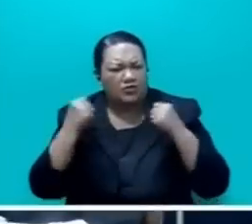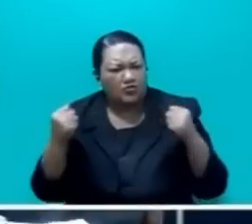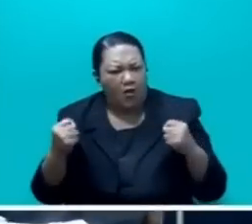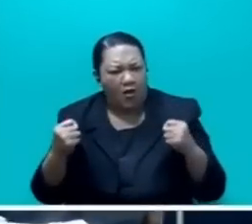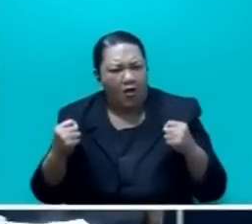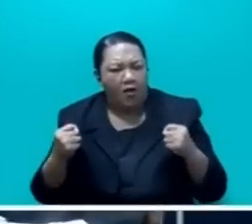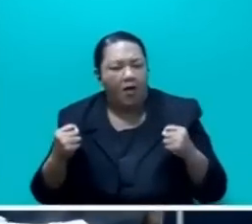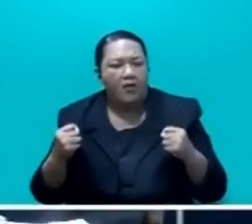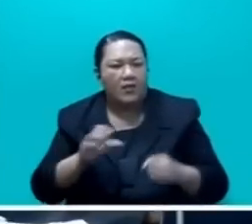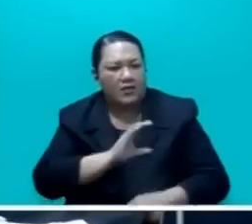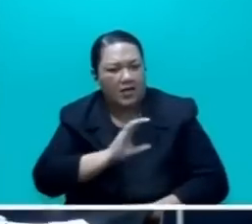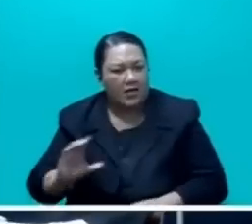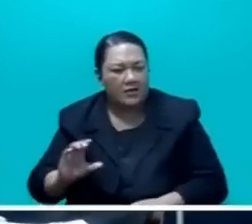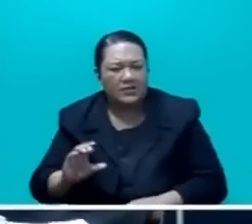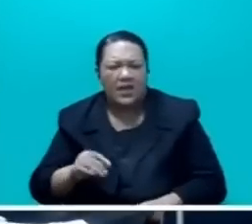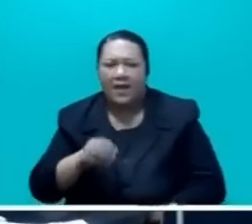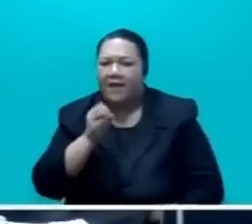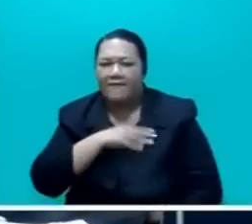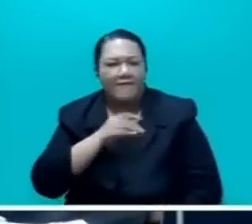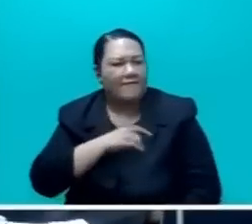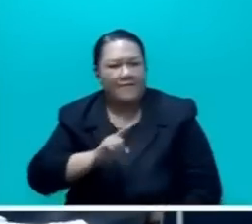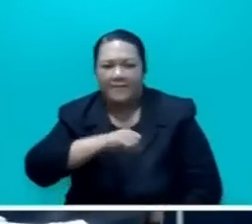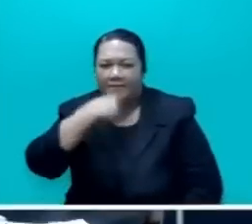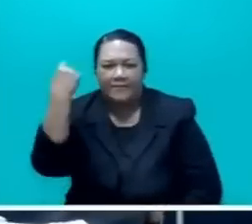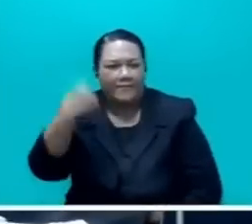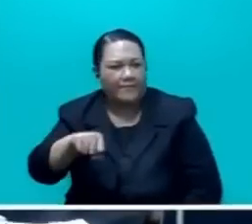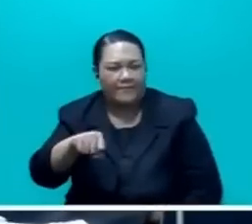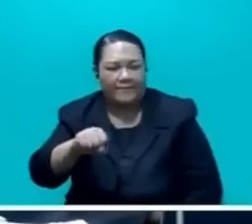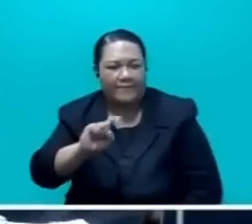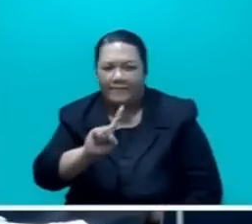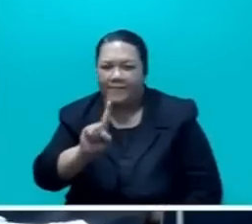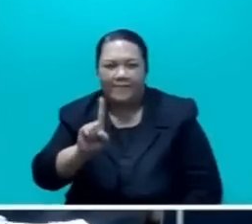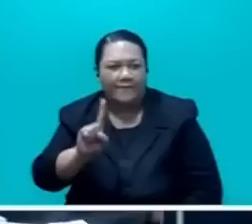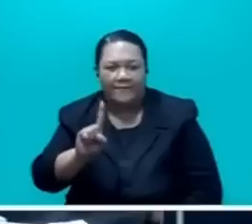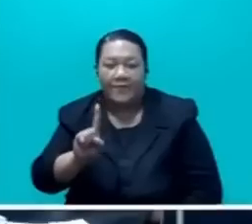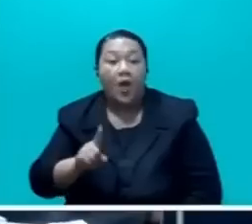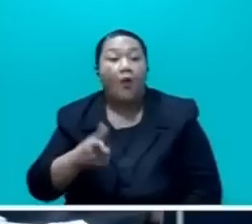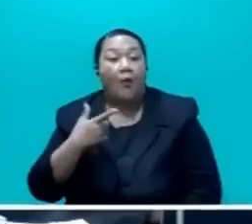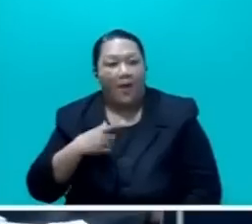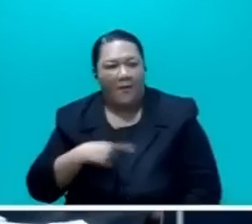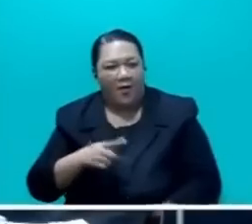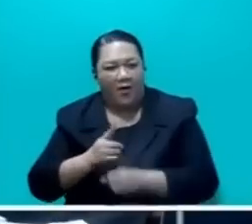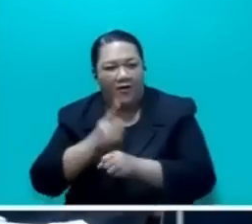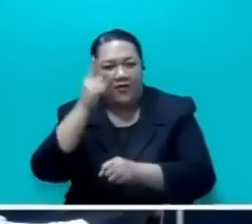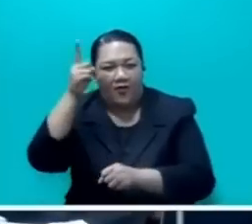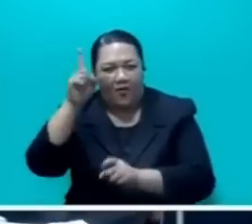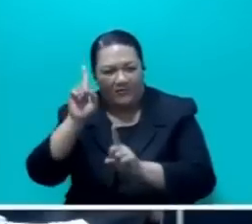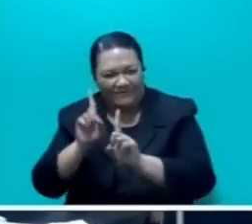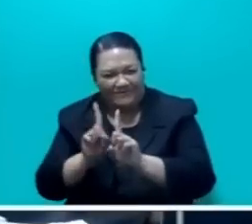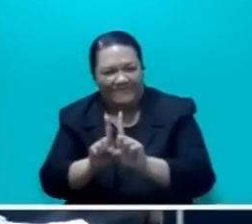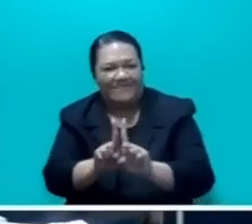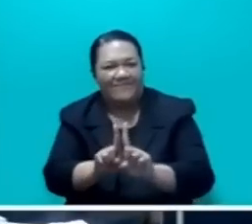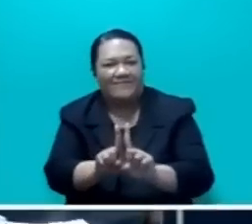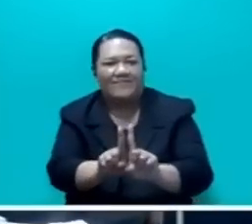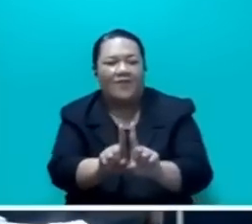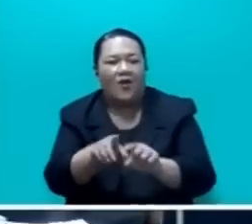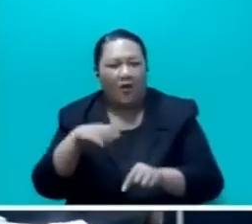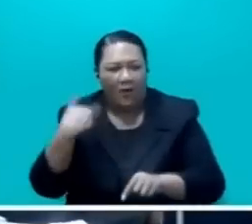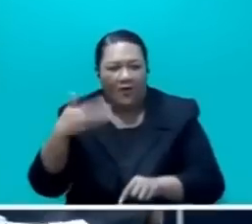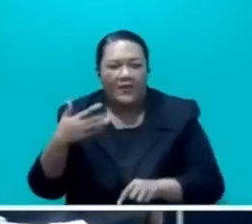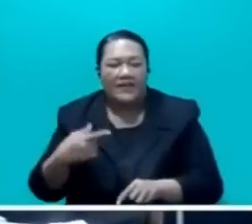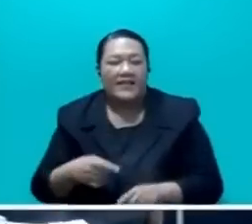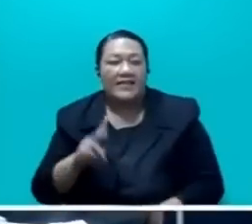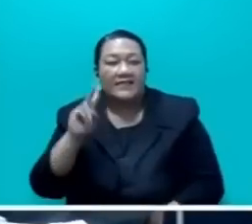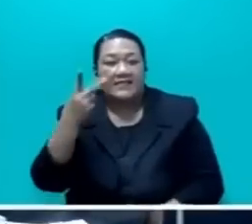frightened. Do not be dismayed, for the Lord your God is with you wherever you go. 2 Timothy